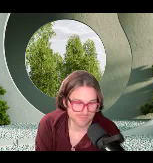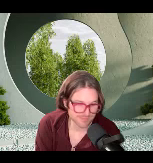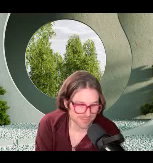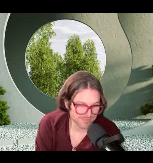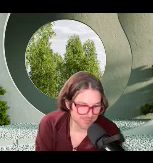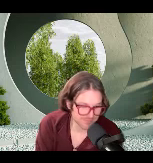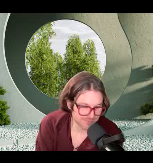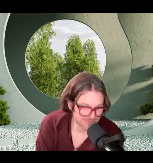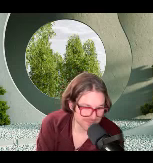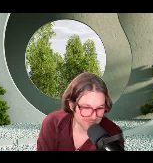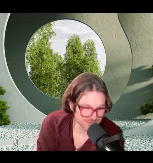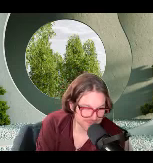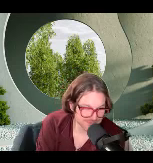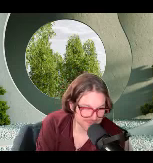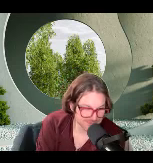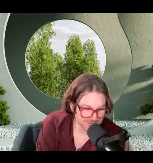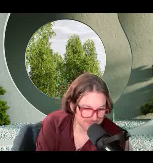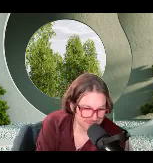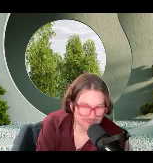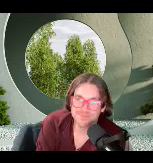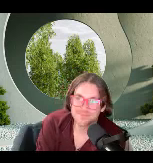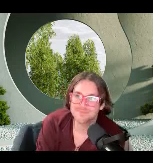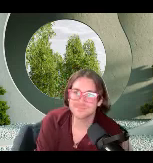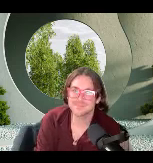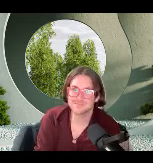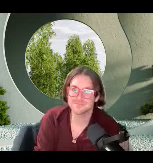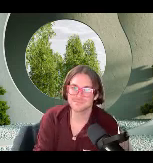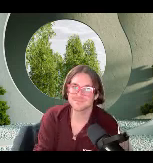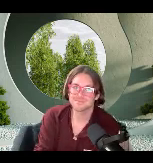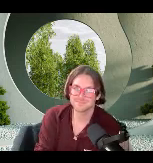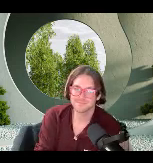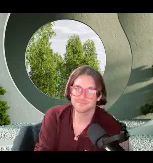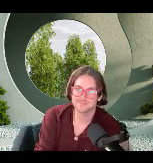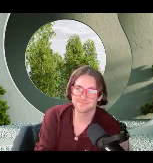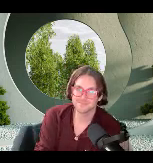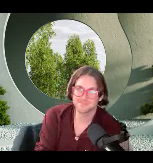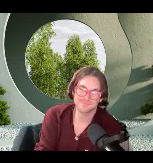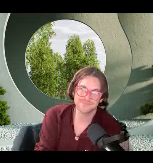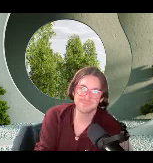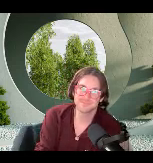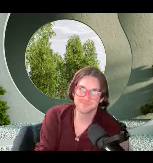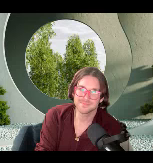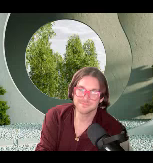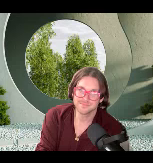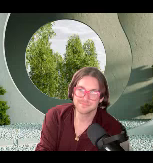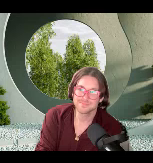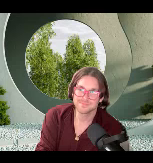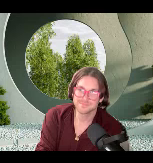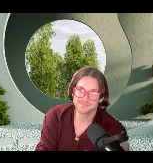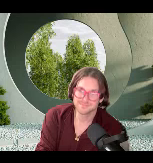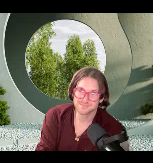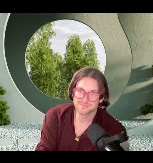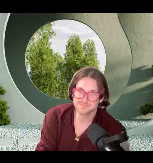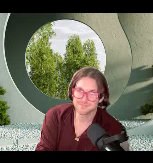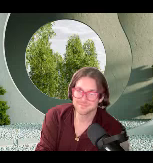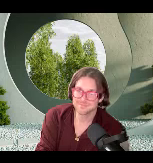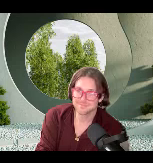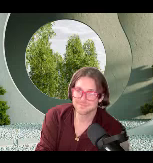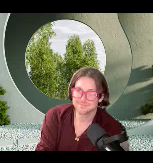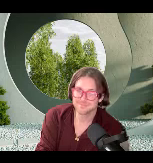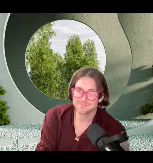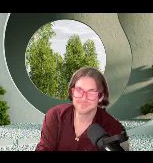will tell you, there's not really a right answer on this one. There's like a few right answers on this one. And then I'm going to talk a little bit about the slide because